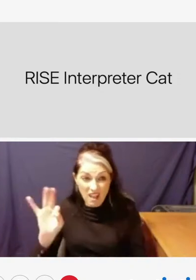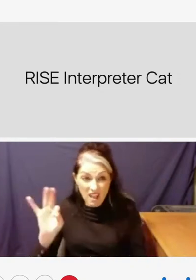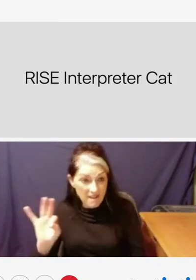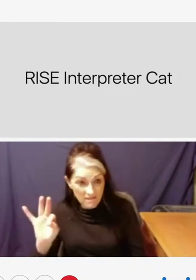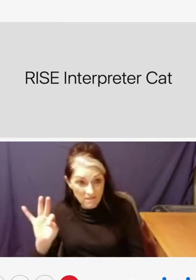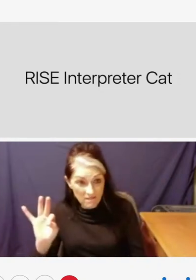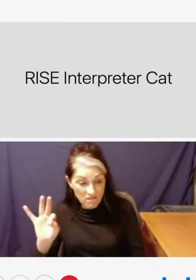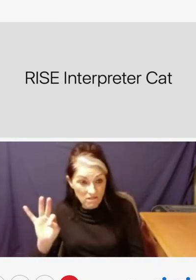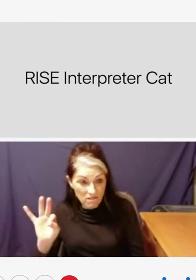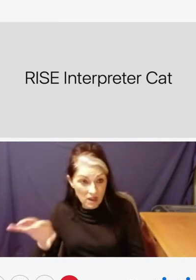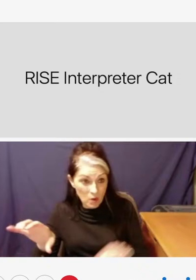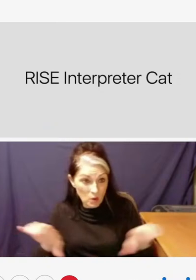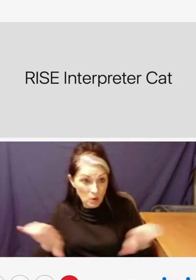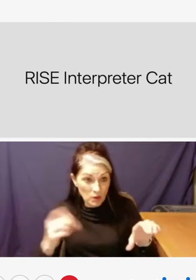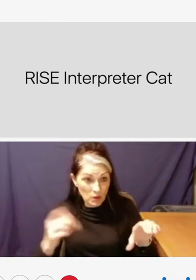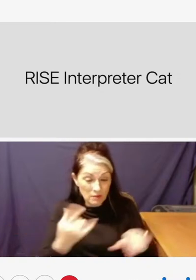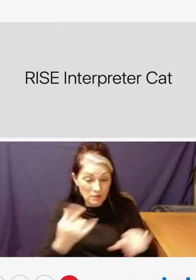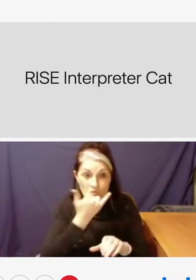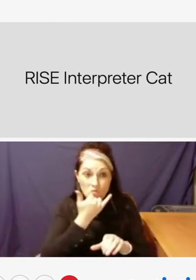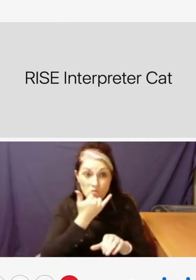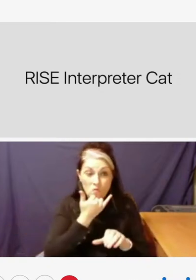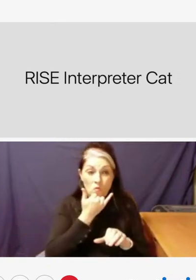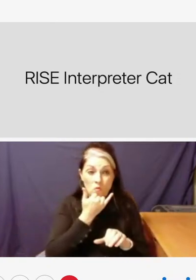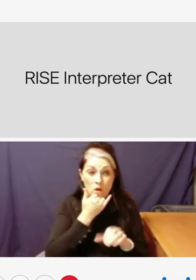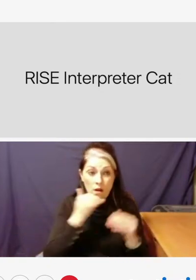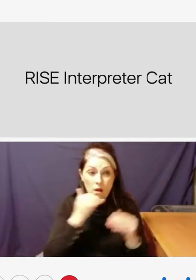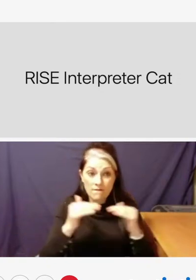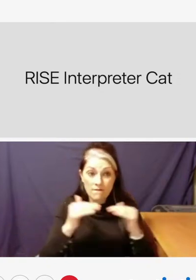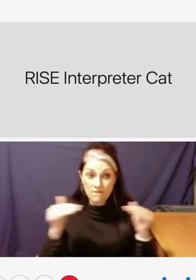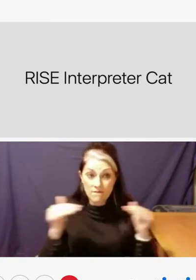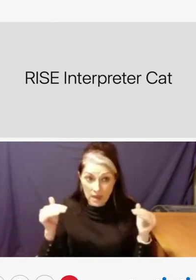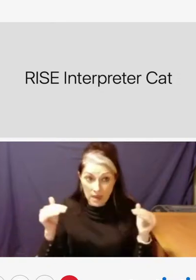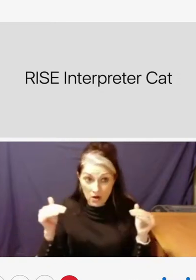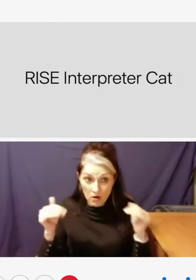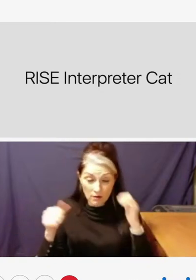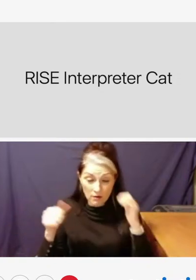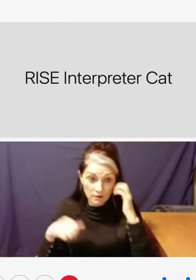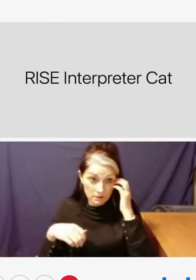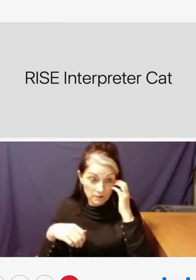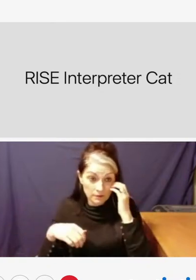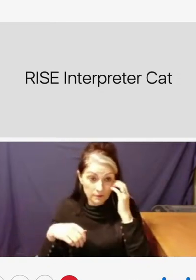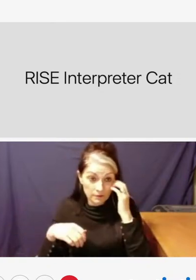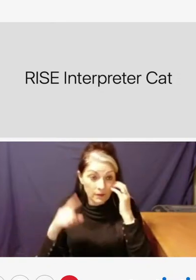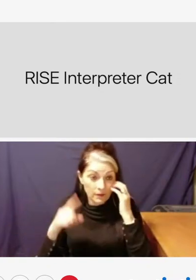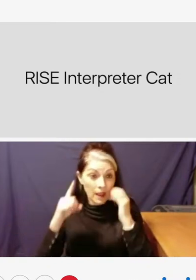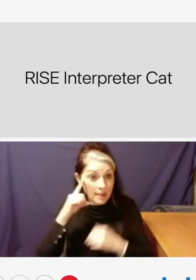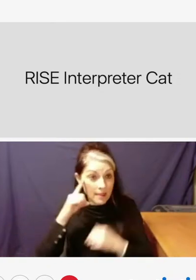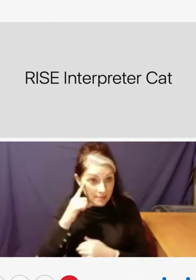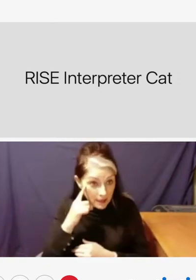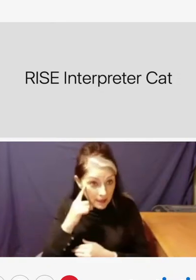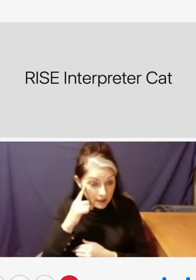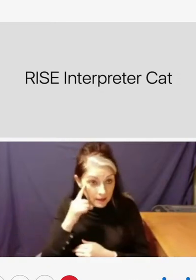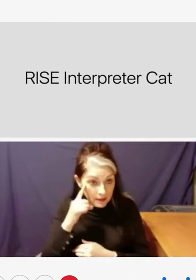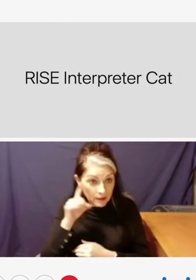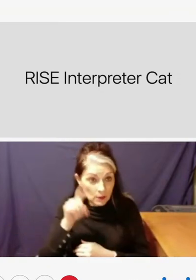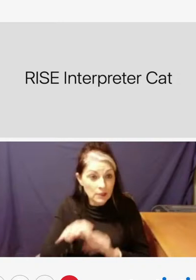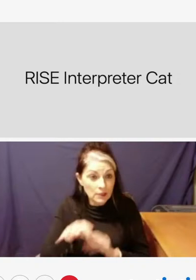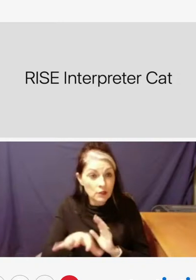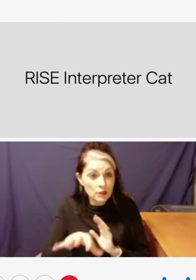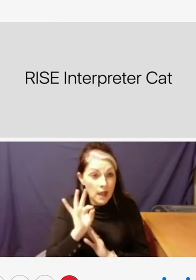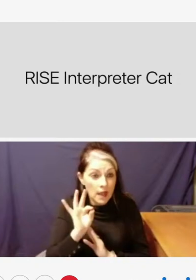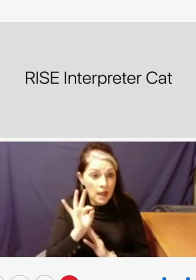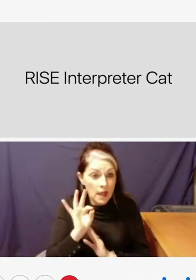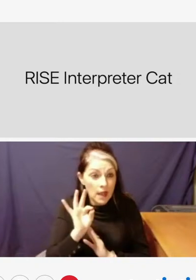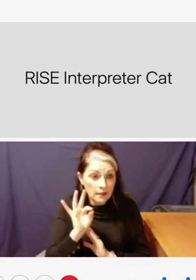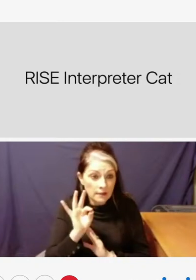it needs to be fixed so I think we need to find whatever it is we